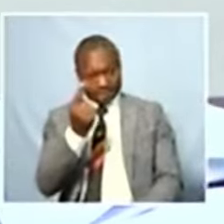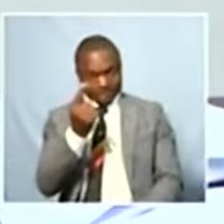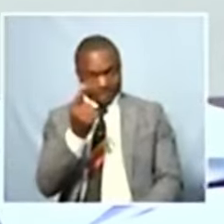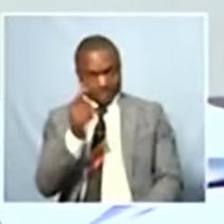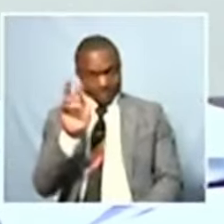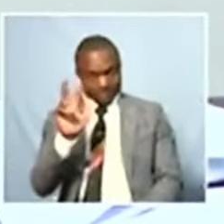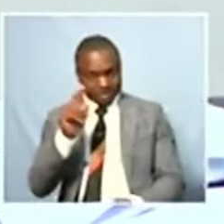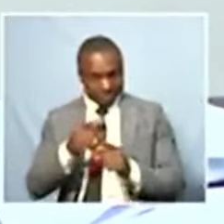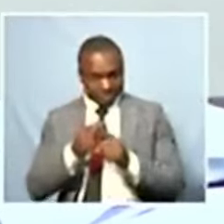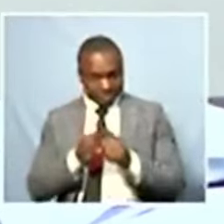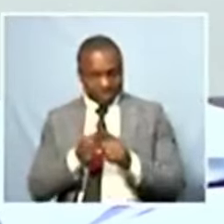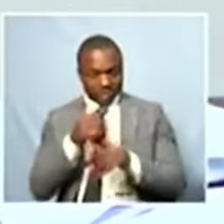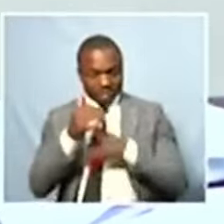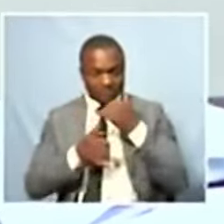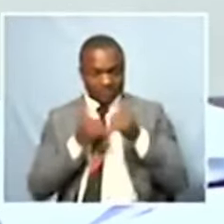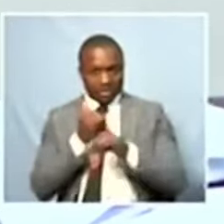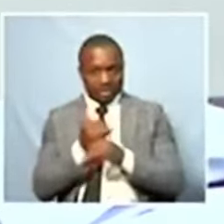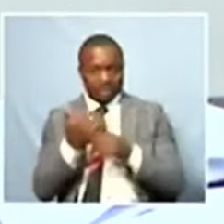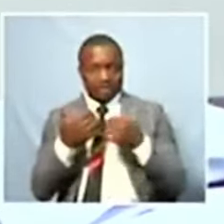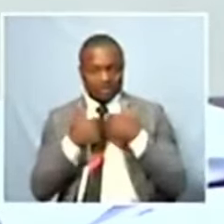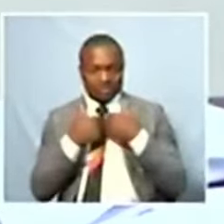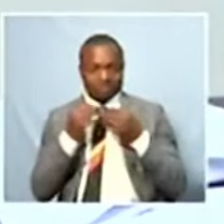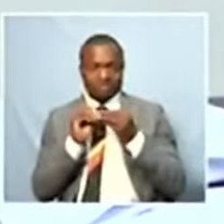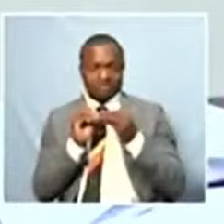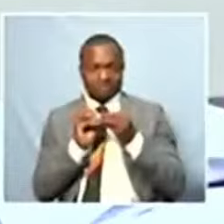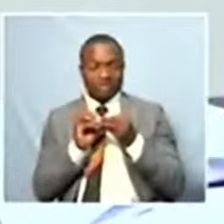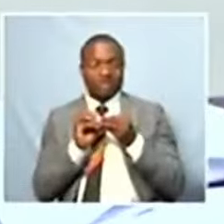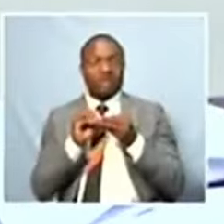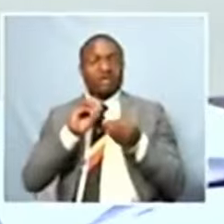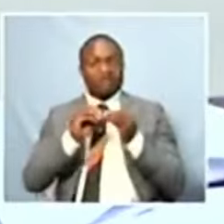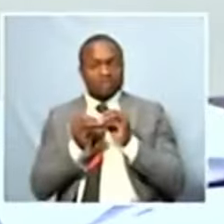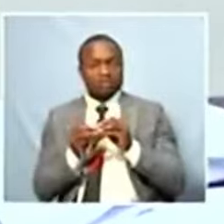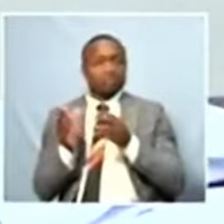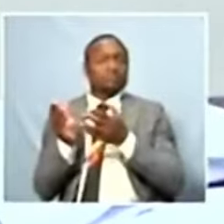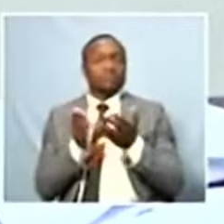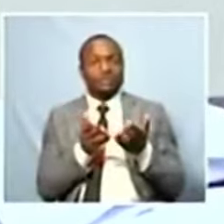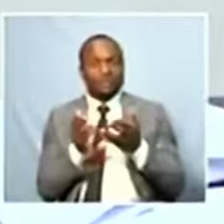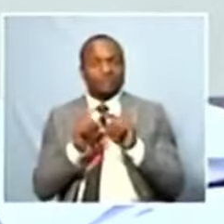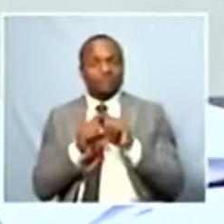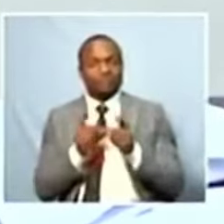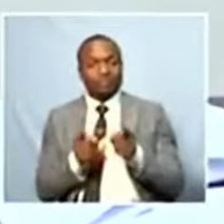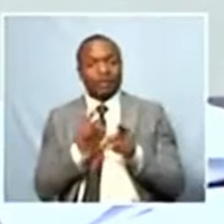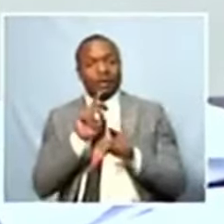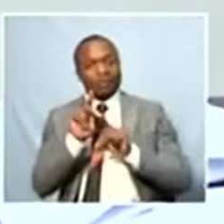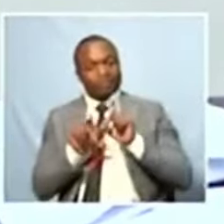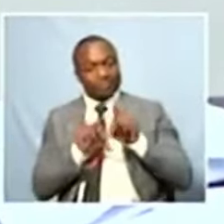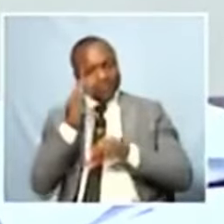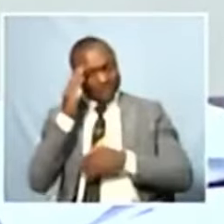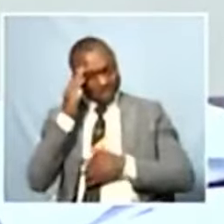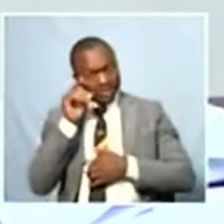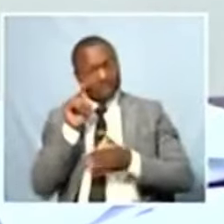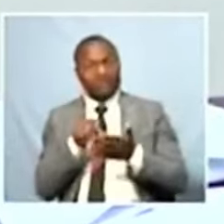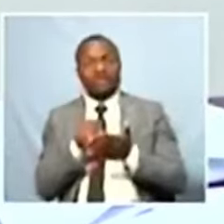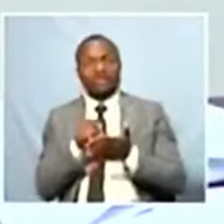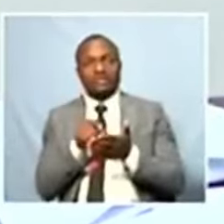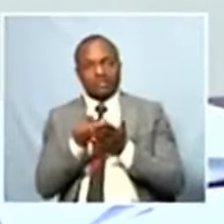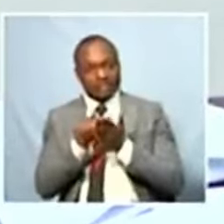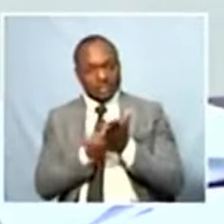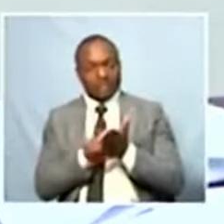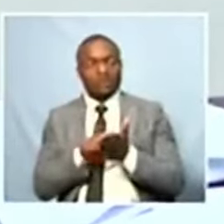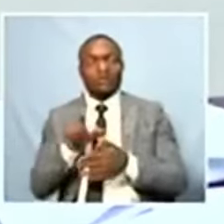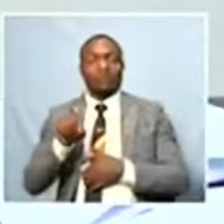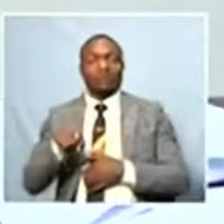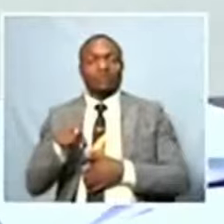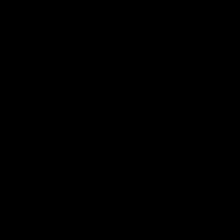3 months of the year, we had a lot of cases coming up, but later on people knew that this is a compliance requirement, and now they